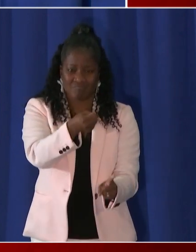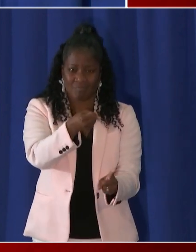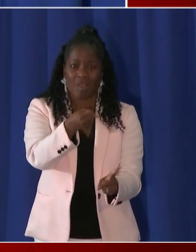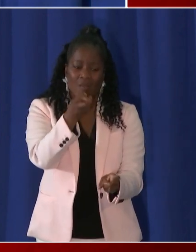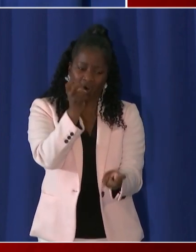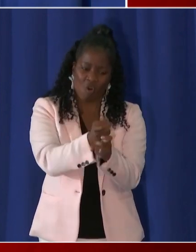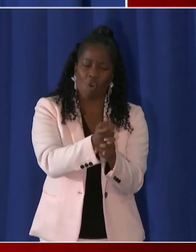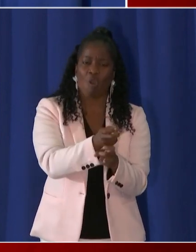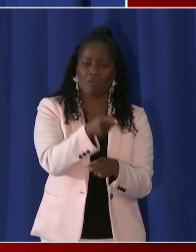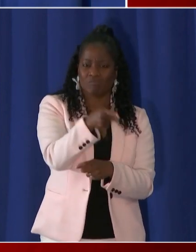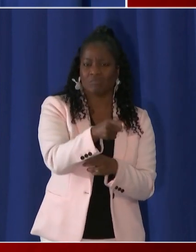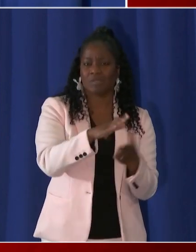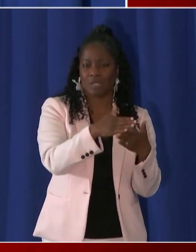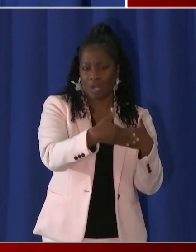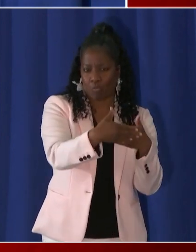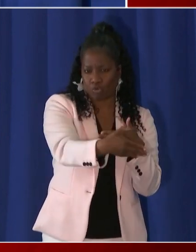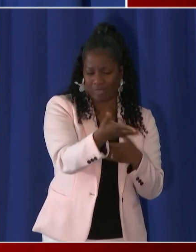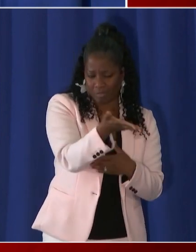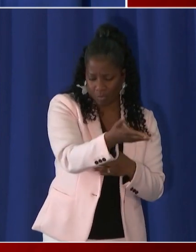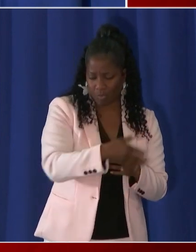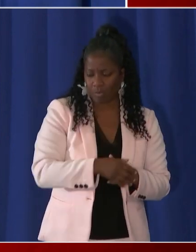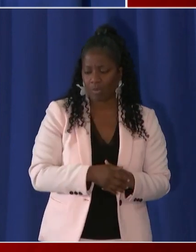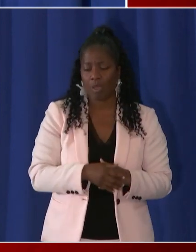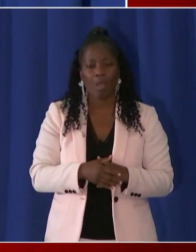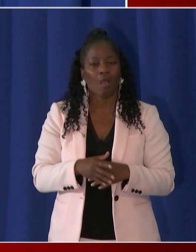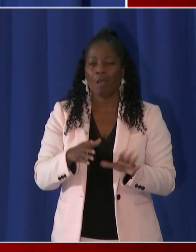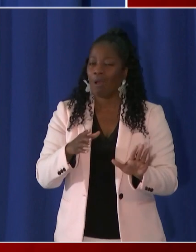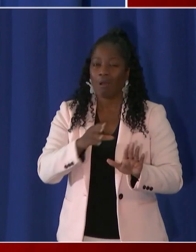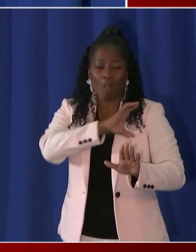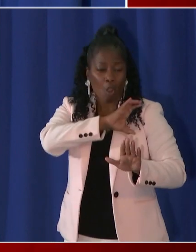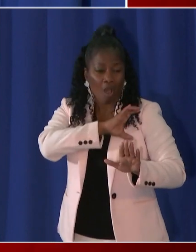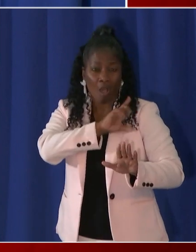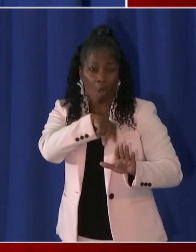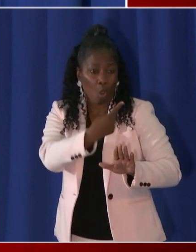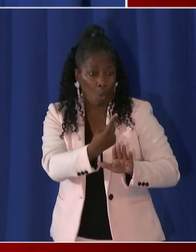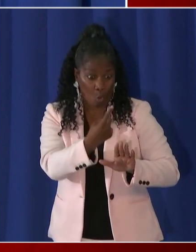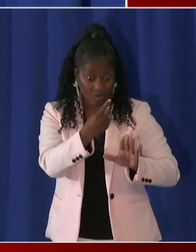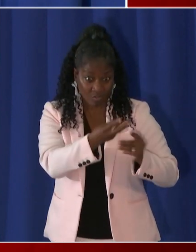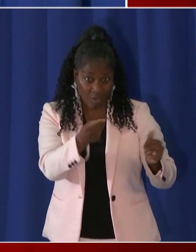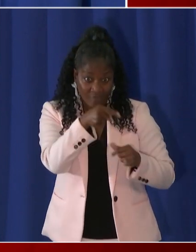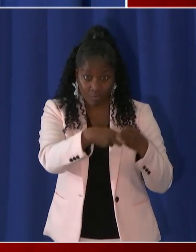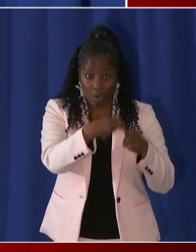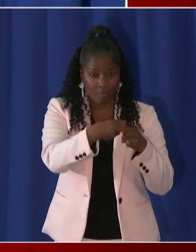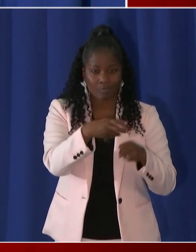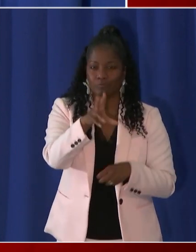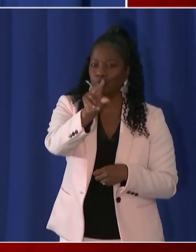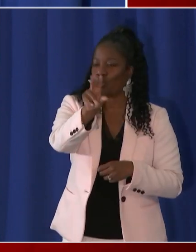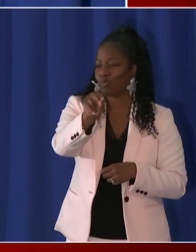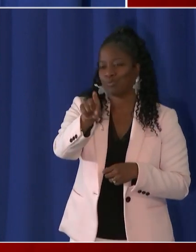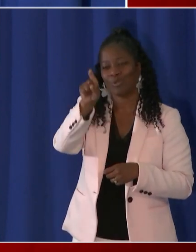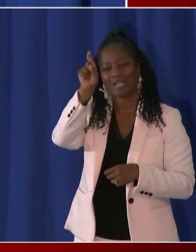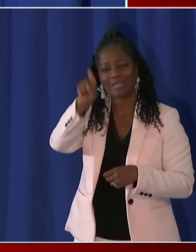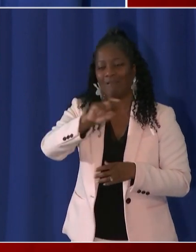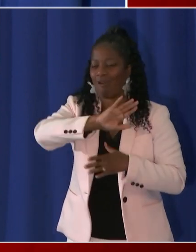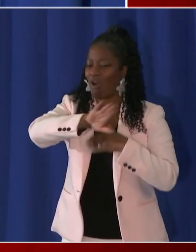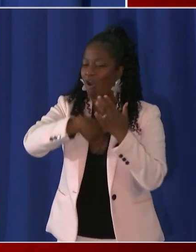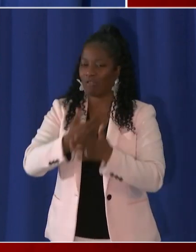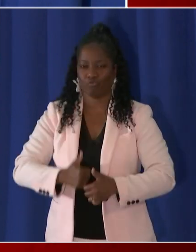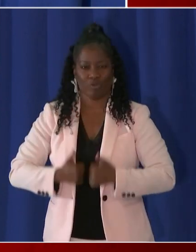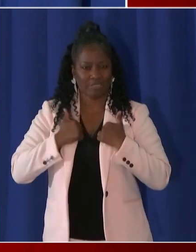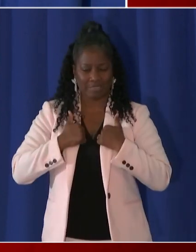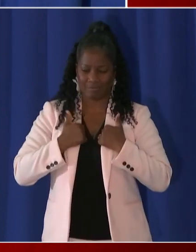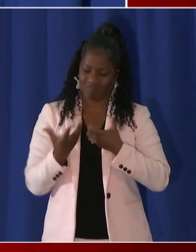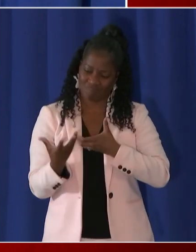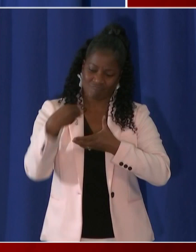Along with our work here, it's important to remember that law enforcement alone cannot solve this problem. We need your help. We need the help of all of our